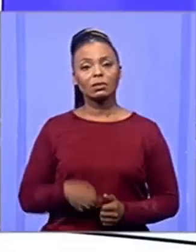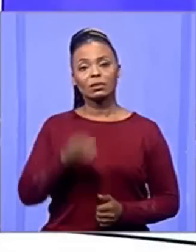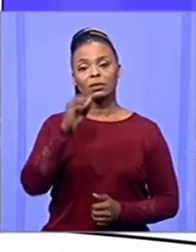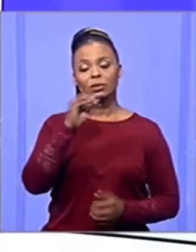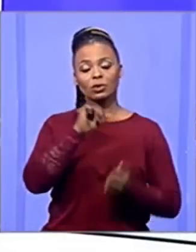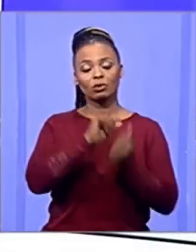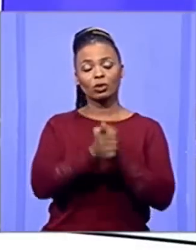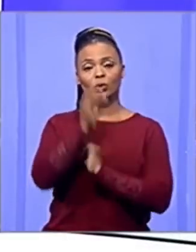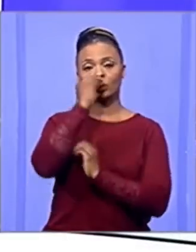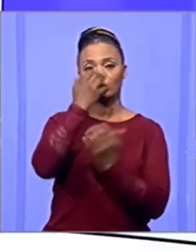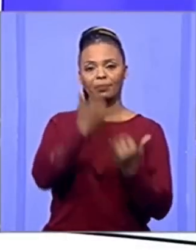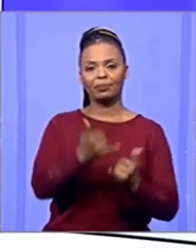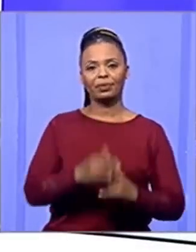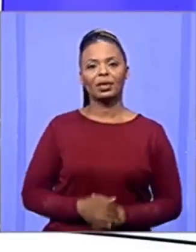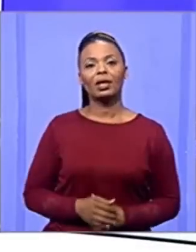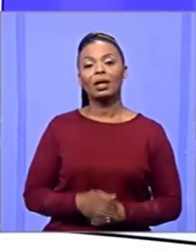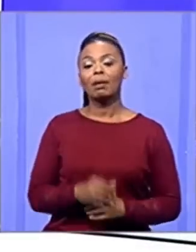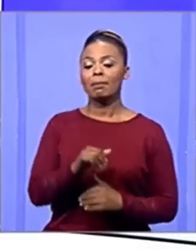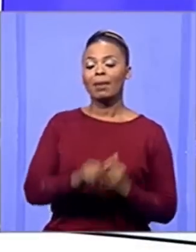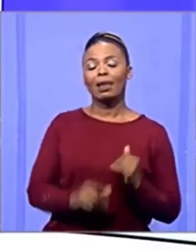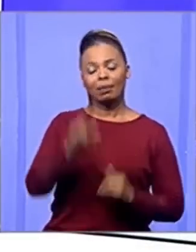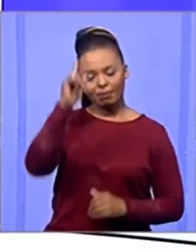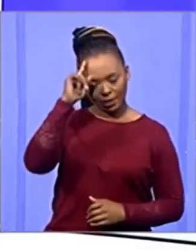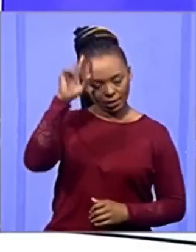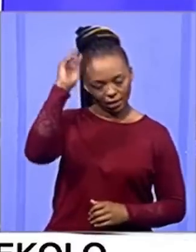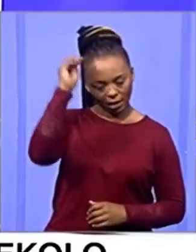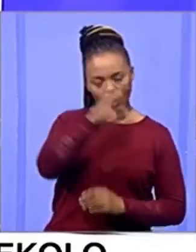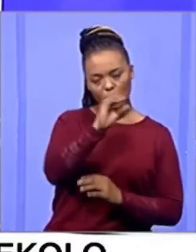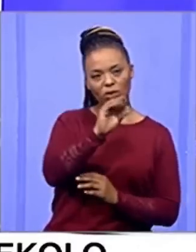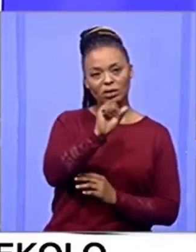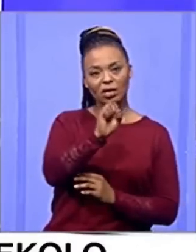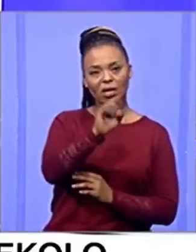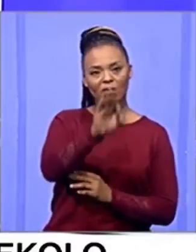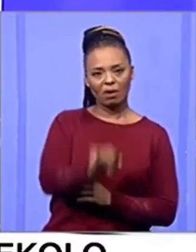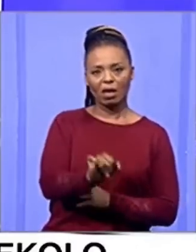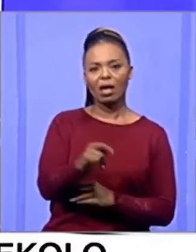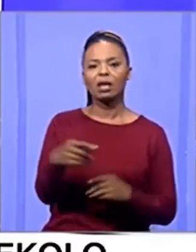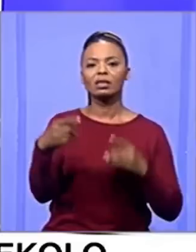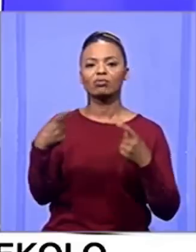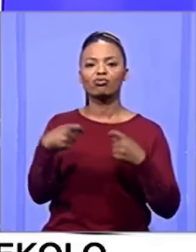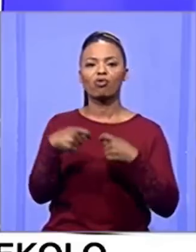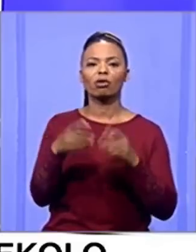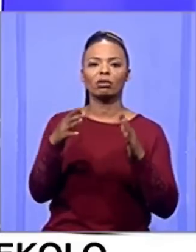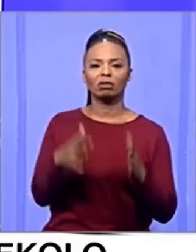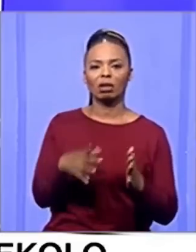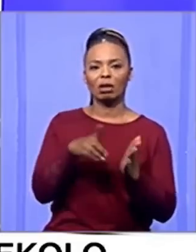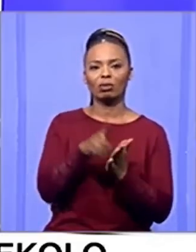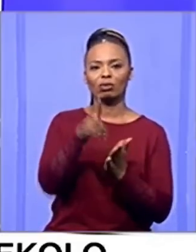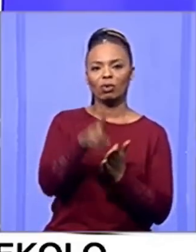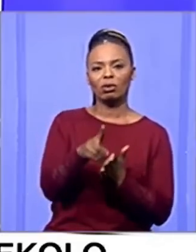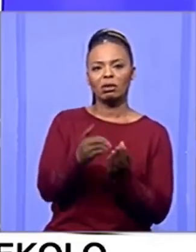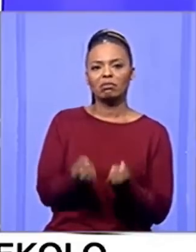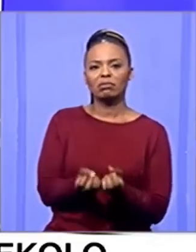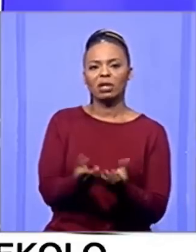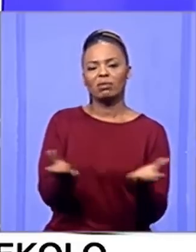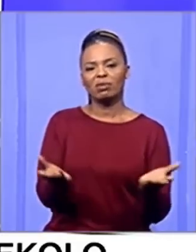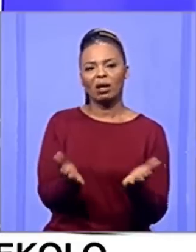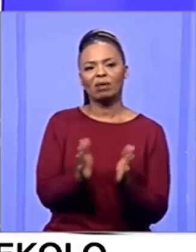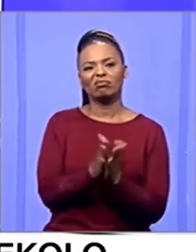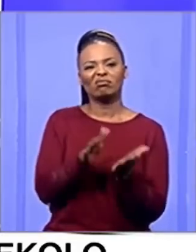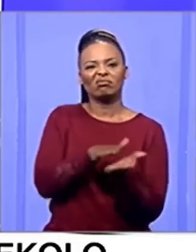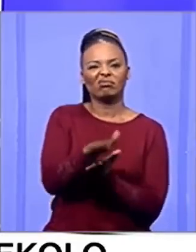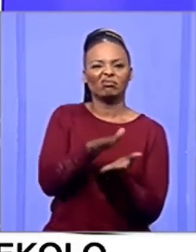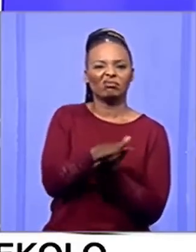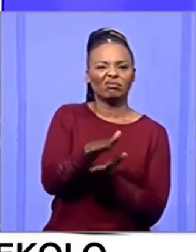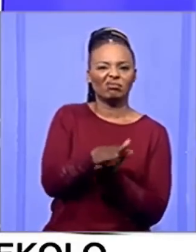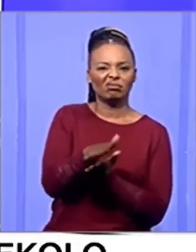Dipapading ka ha re ntse re le kgweding ya Mandela, COSAFA le batshehetsi ba yona e nehelane ka Brenda thepa ya sekolo ha mmoho le disebediswa tse ding